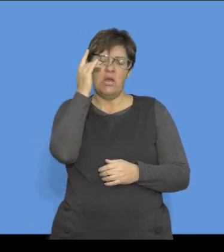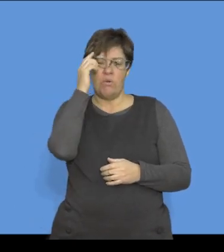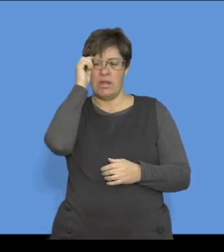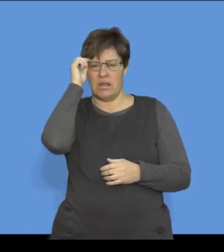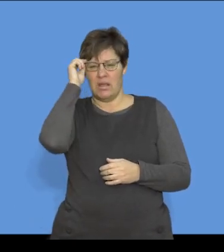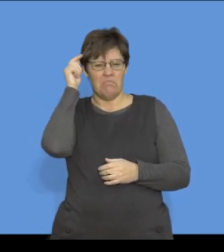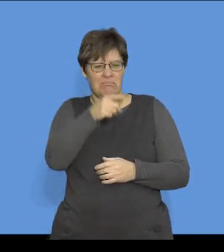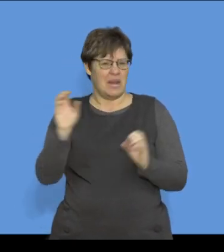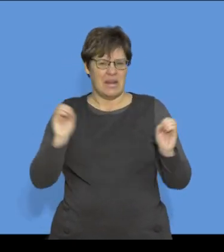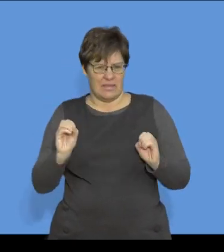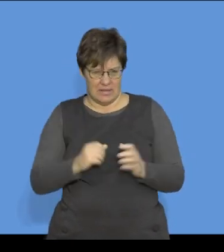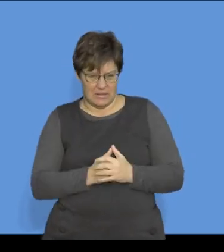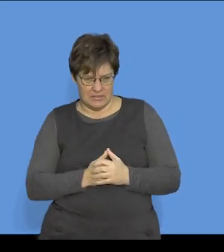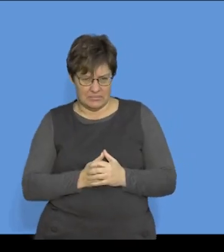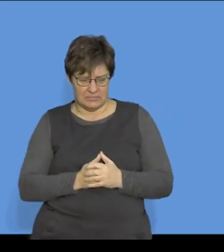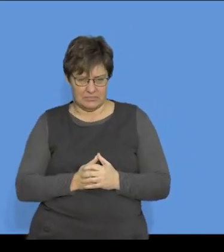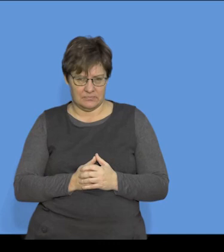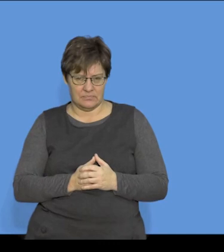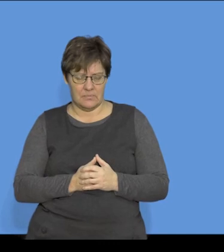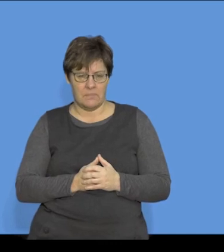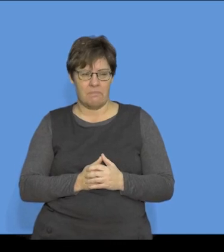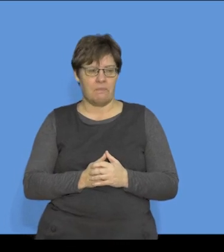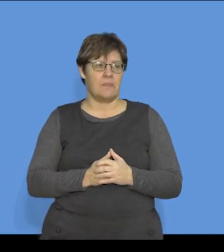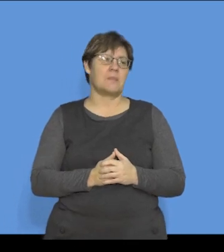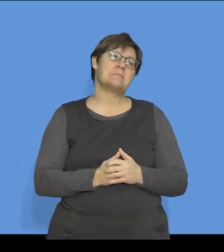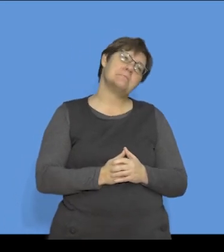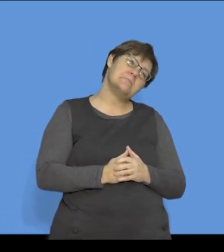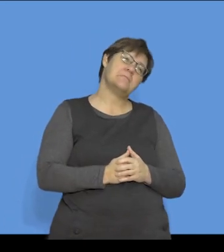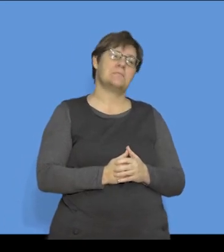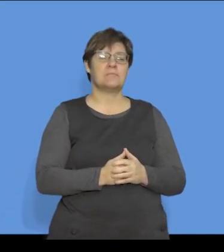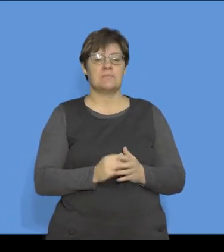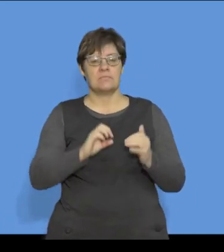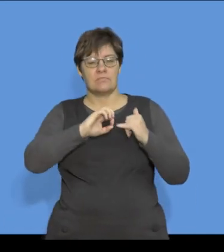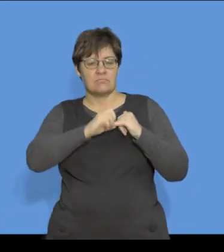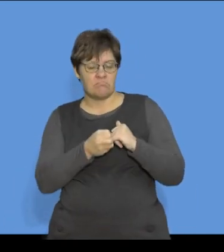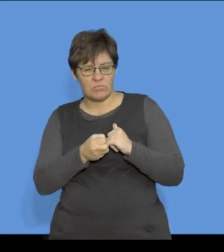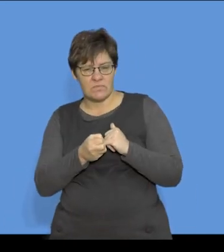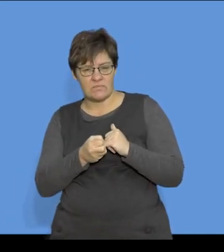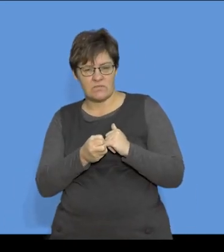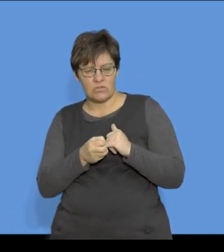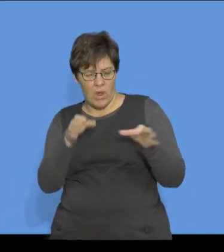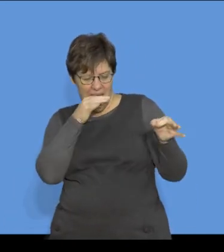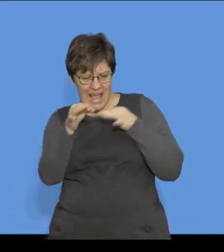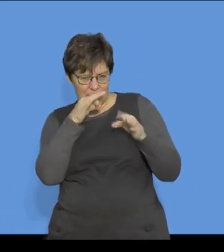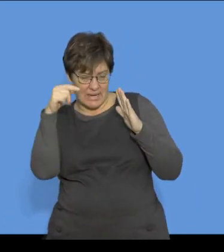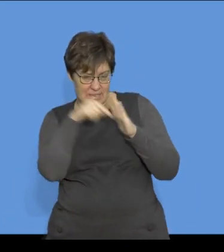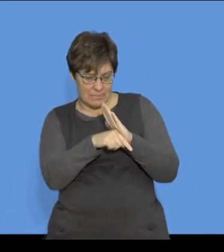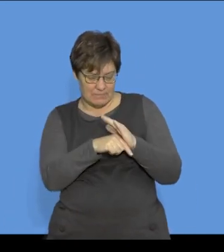us talking about that, right? So when we're trying to now refine this, we will then say,